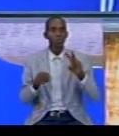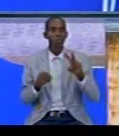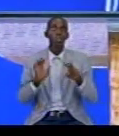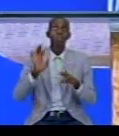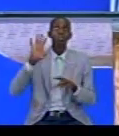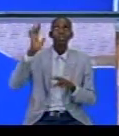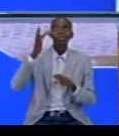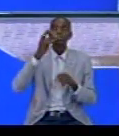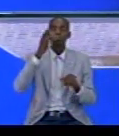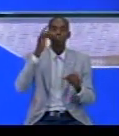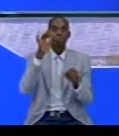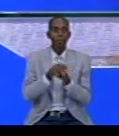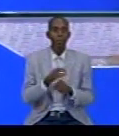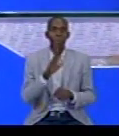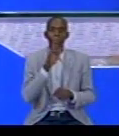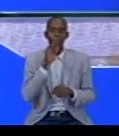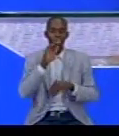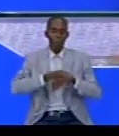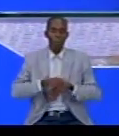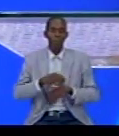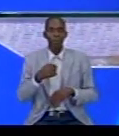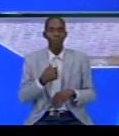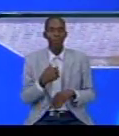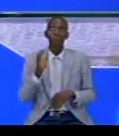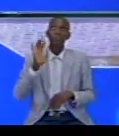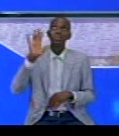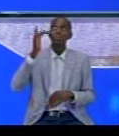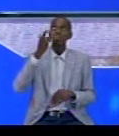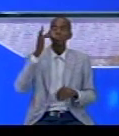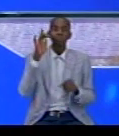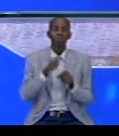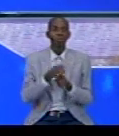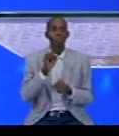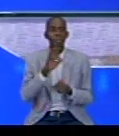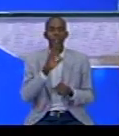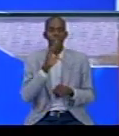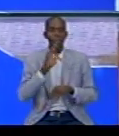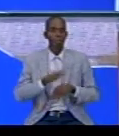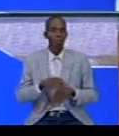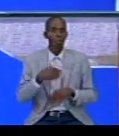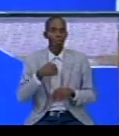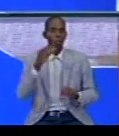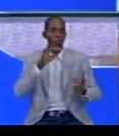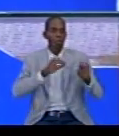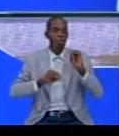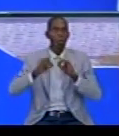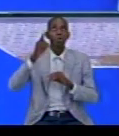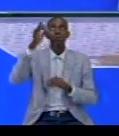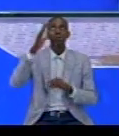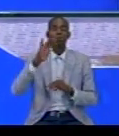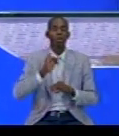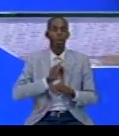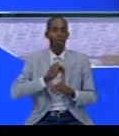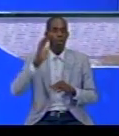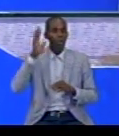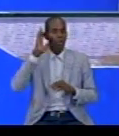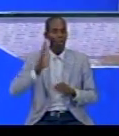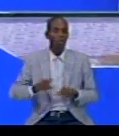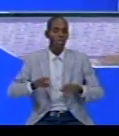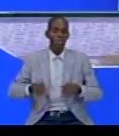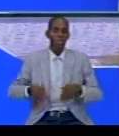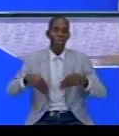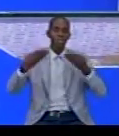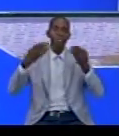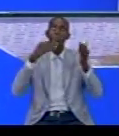"Thy vows are upon me. Thy vows are upon me. O God, I will render